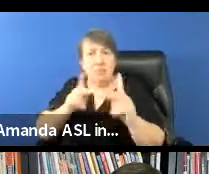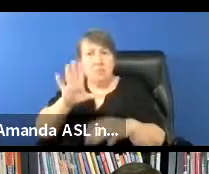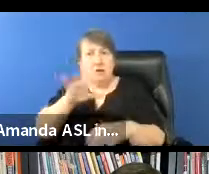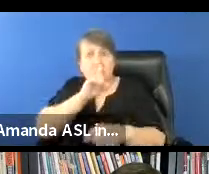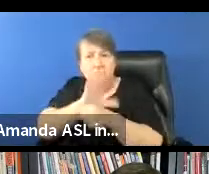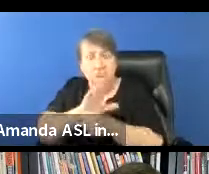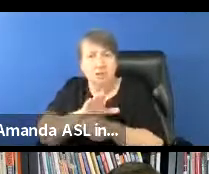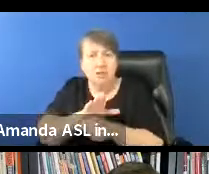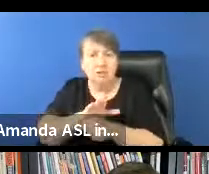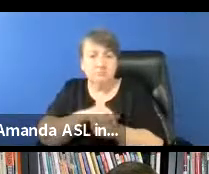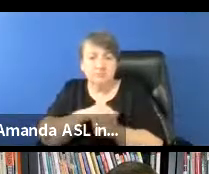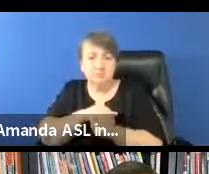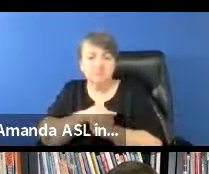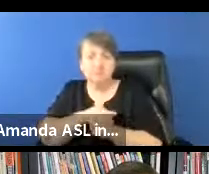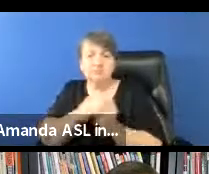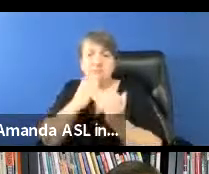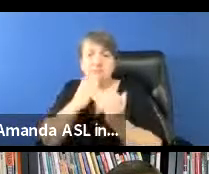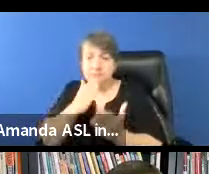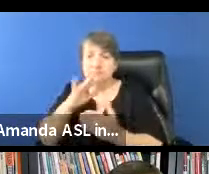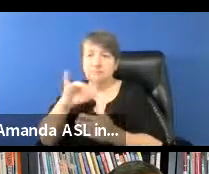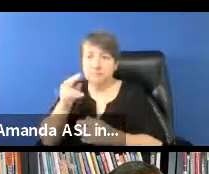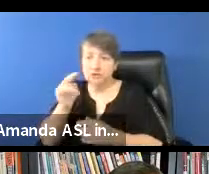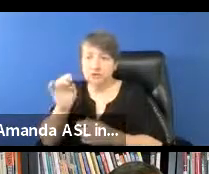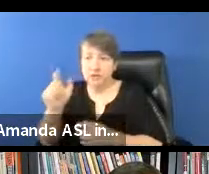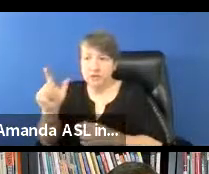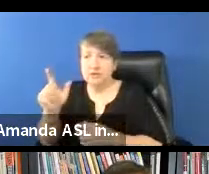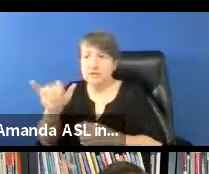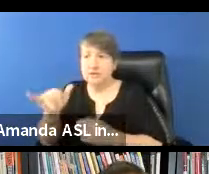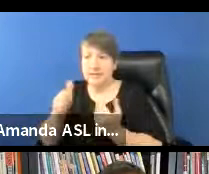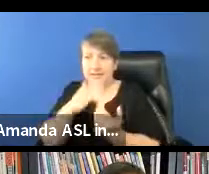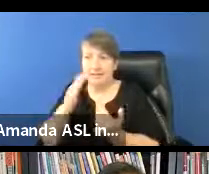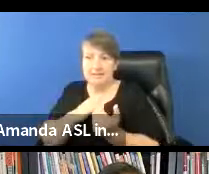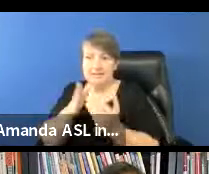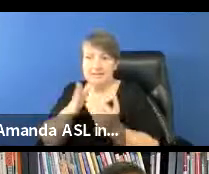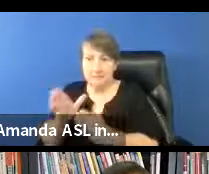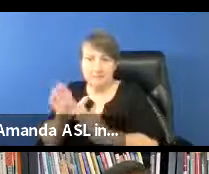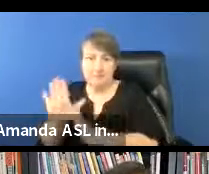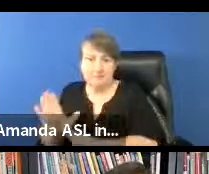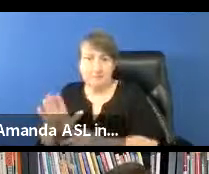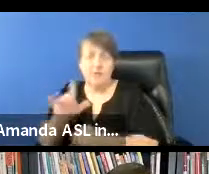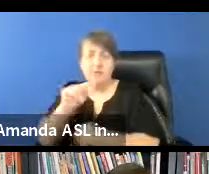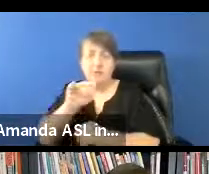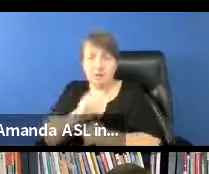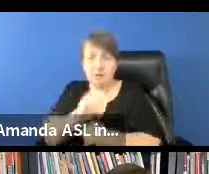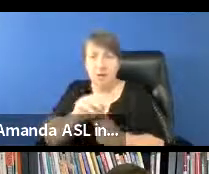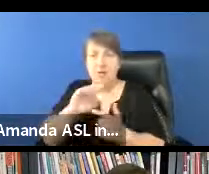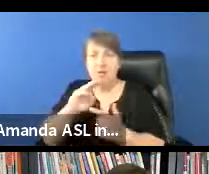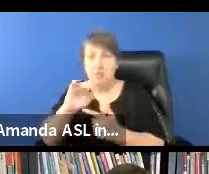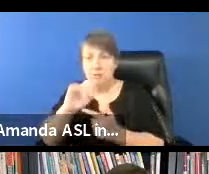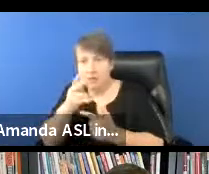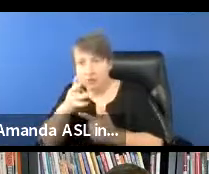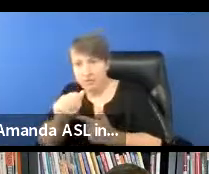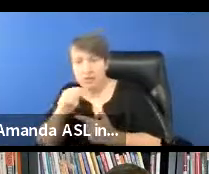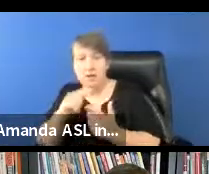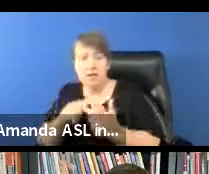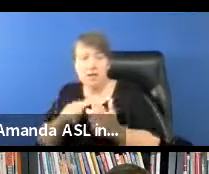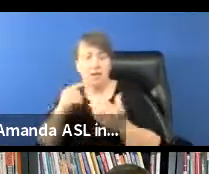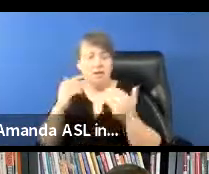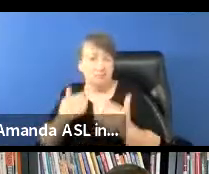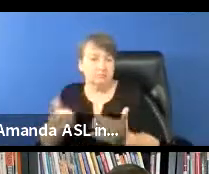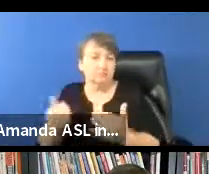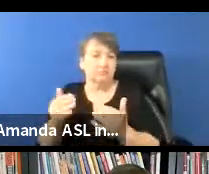commitments. So thank you, Johnell. That is an easy out. So Tom and then Martha, and then we'll move